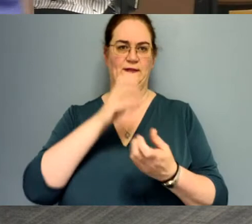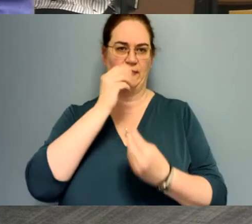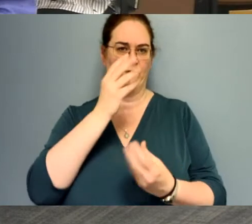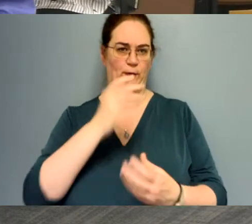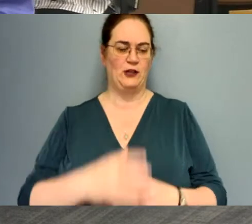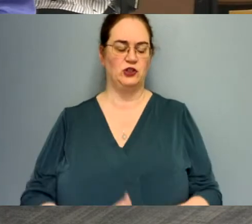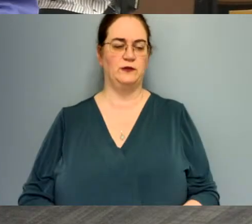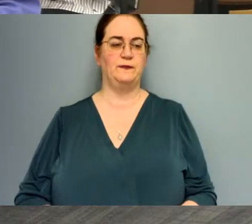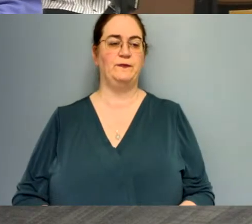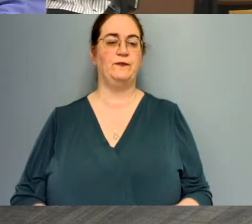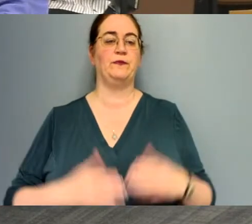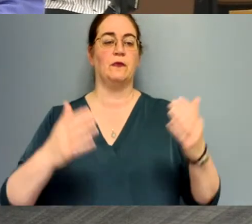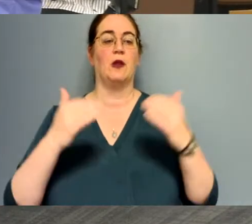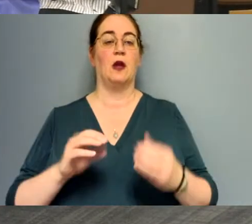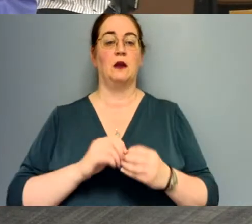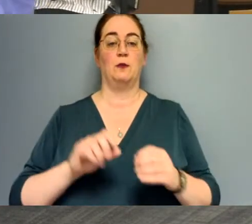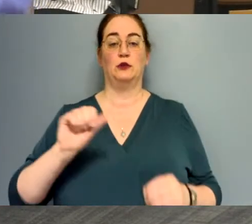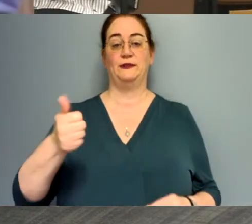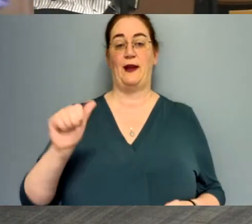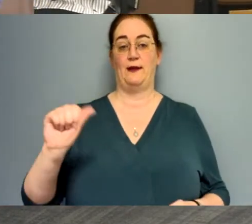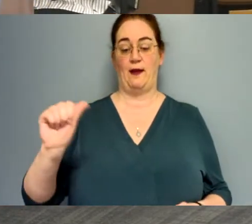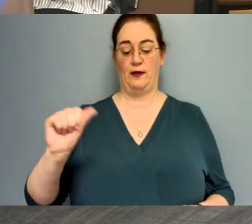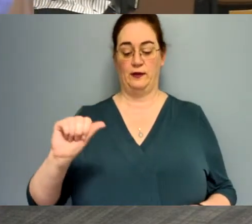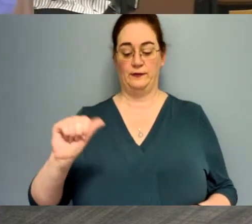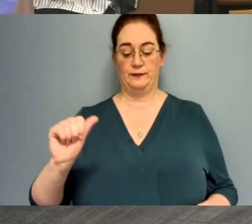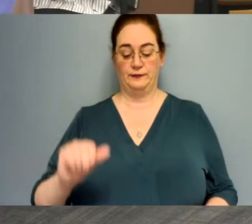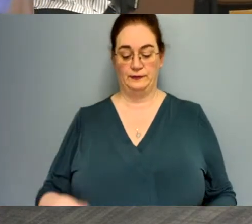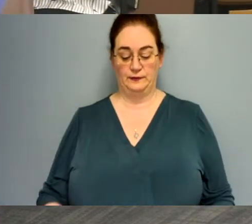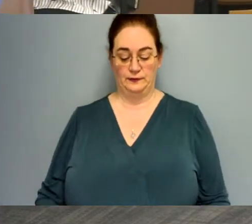information? And item 10A,